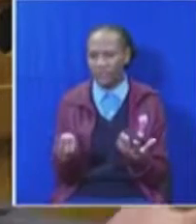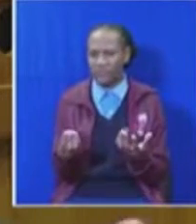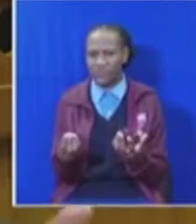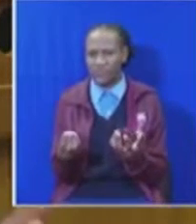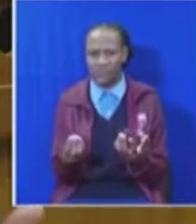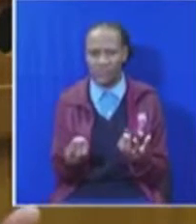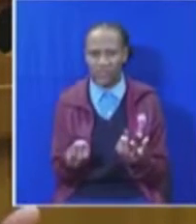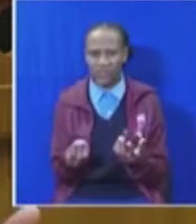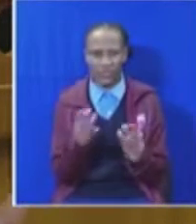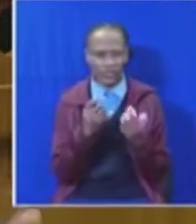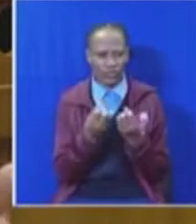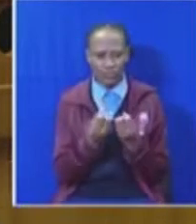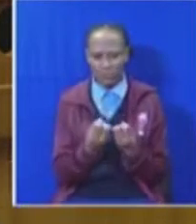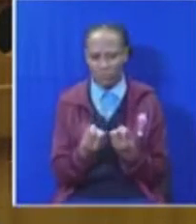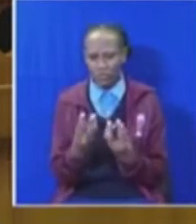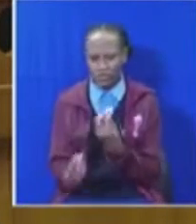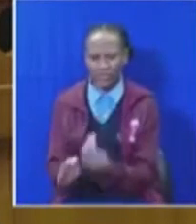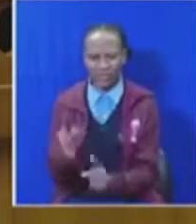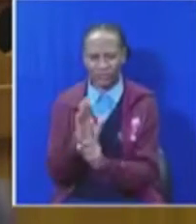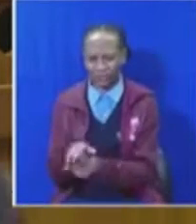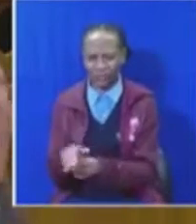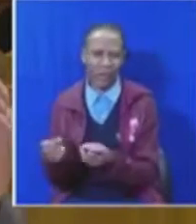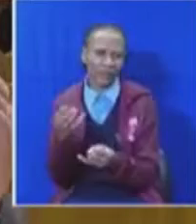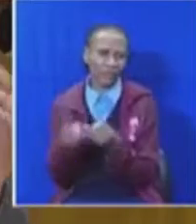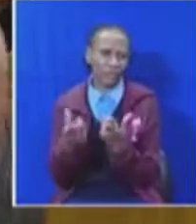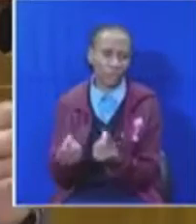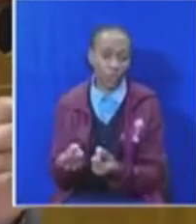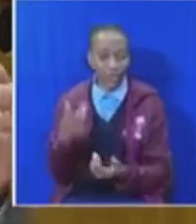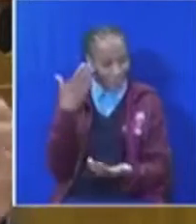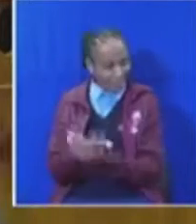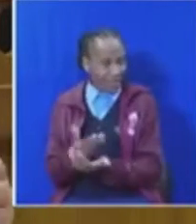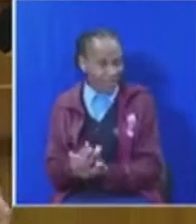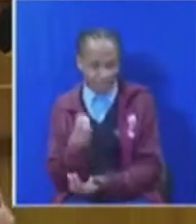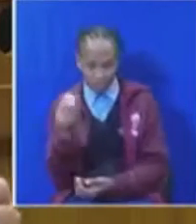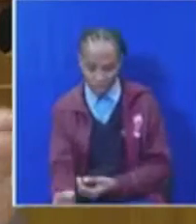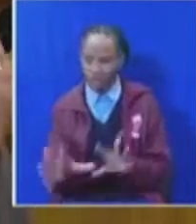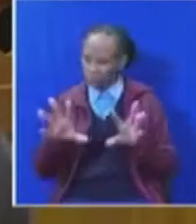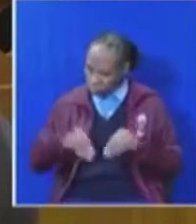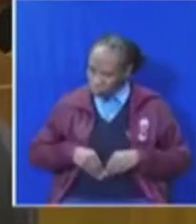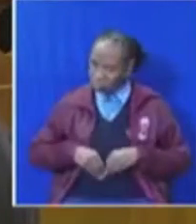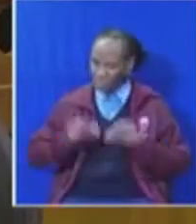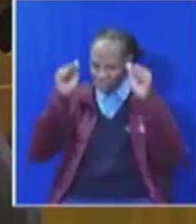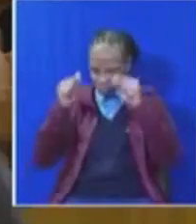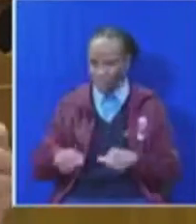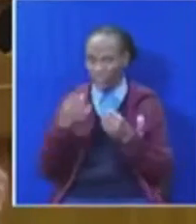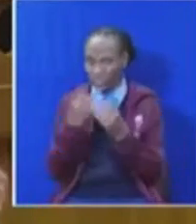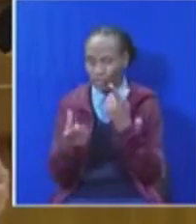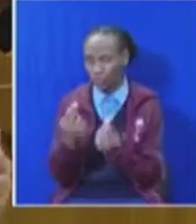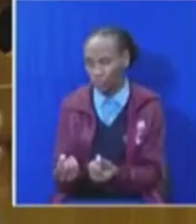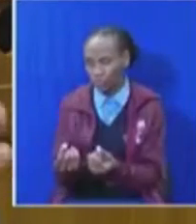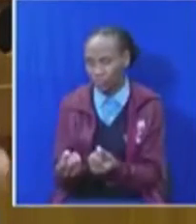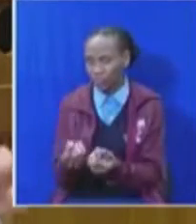sexual oppression of many children. Can a child give consent? And that is why we from the ACDPs